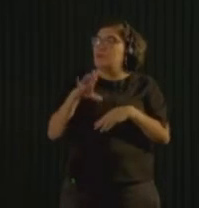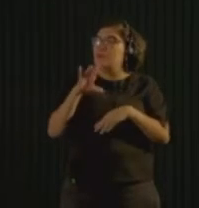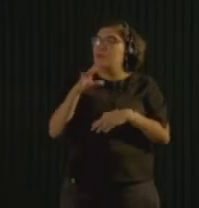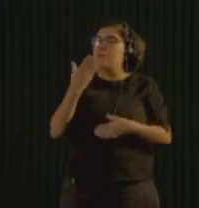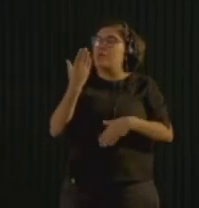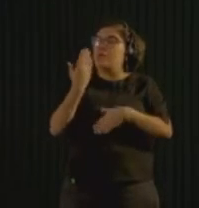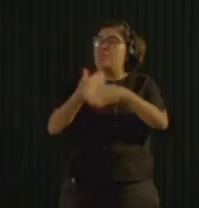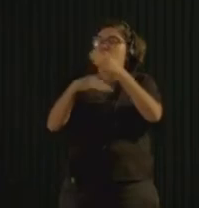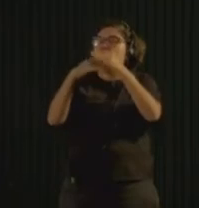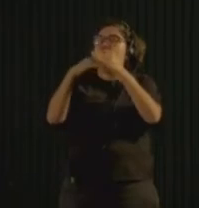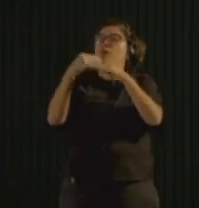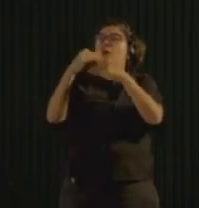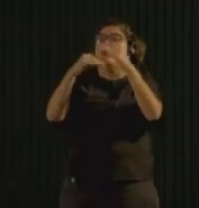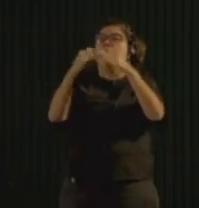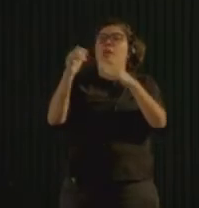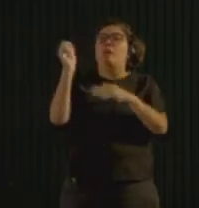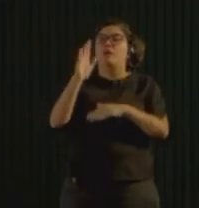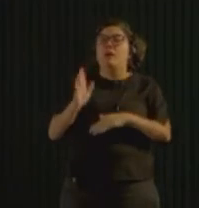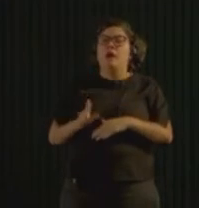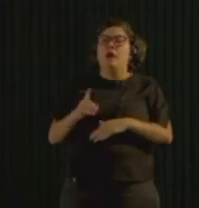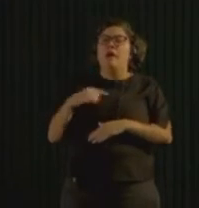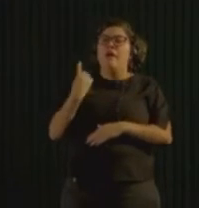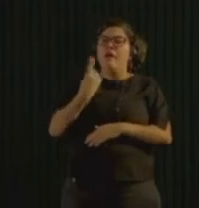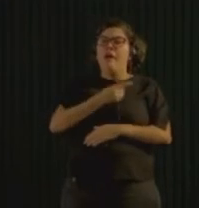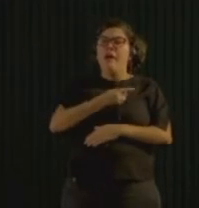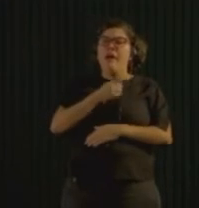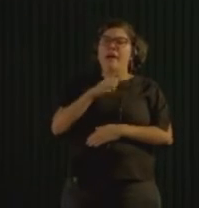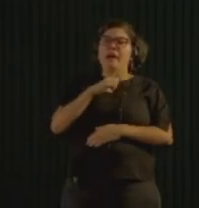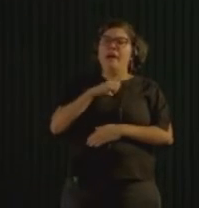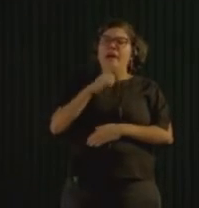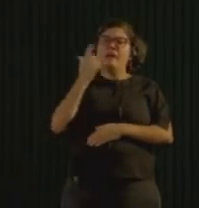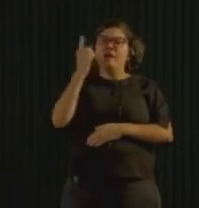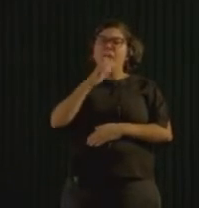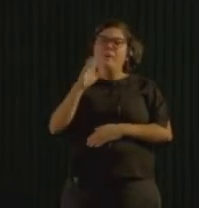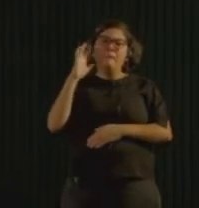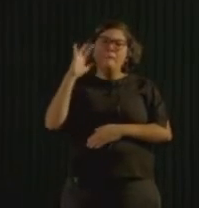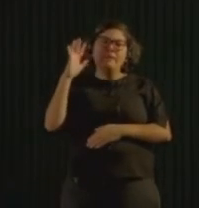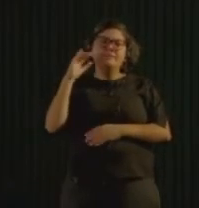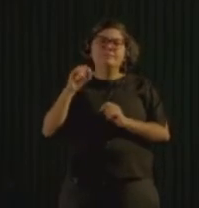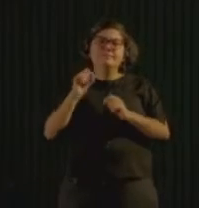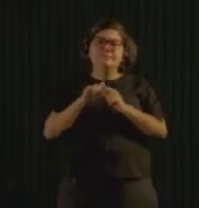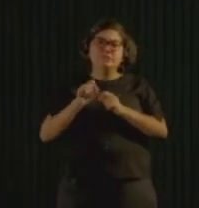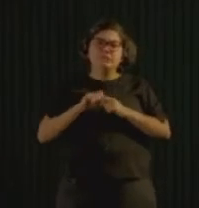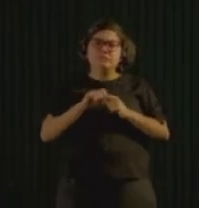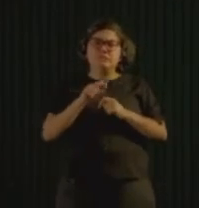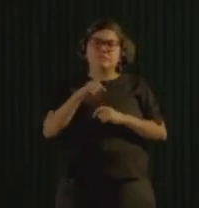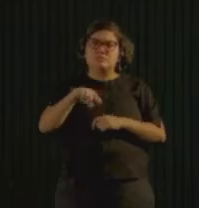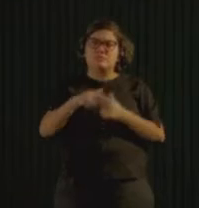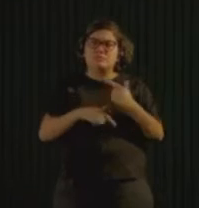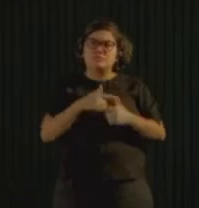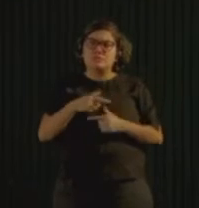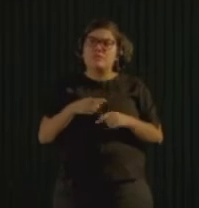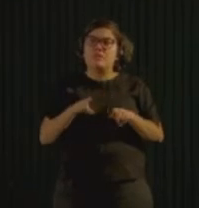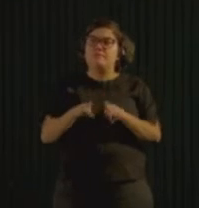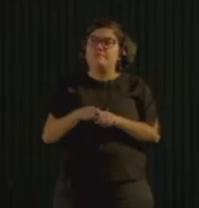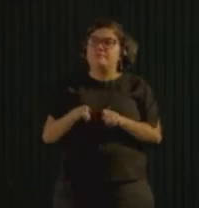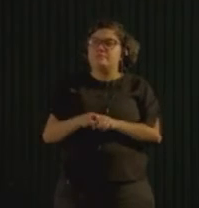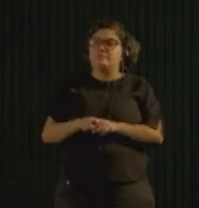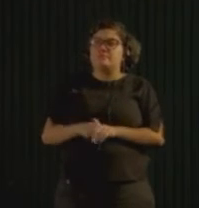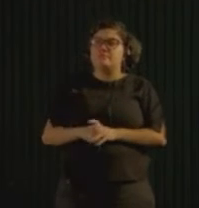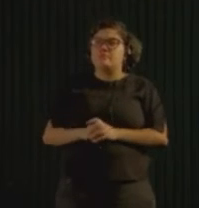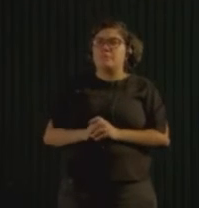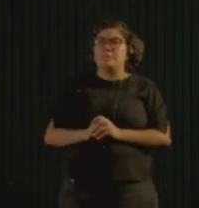how do you recycle sponges, which had never occurred before, and many other examples. And then we also have to figure out how to drive value for whoever is paying for it. So it's